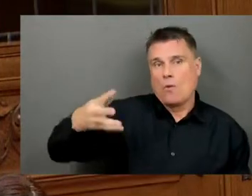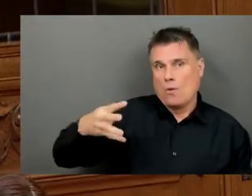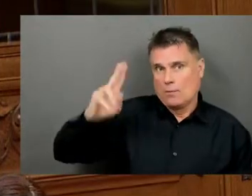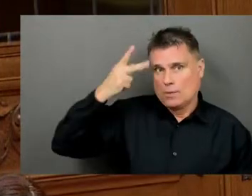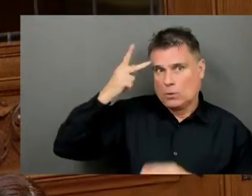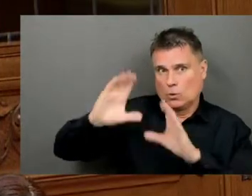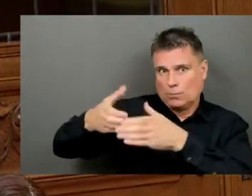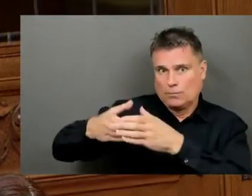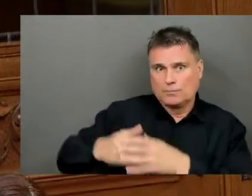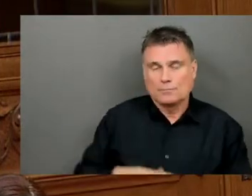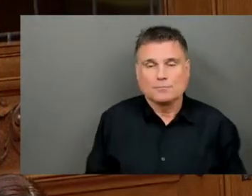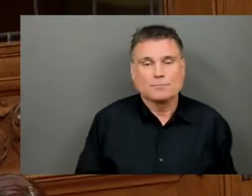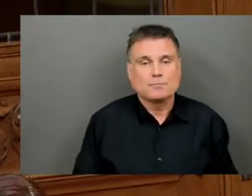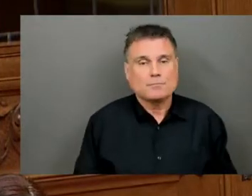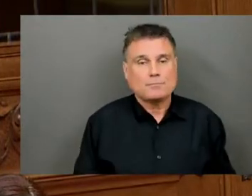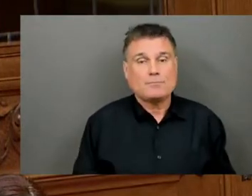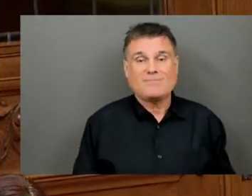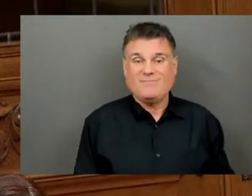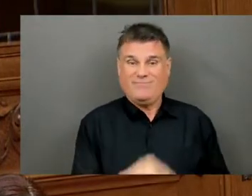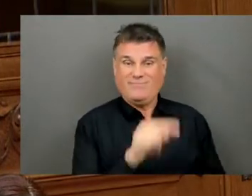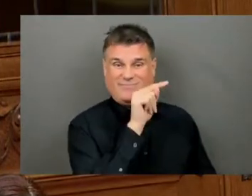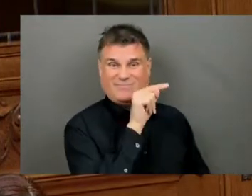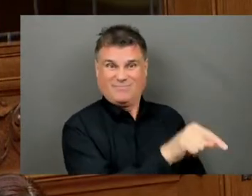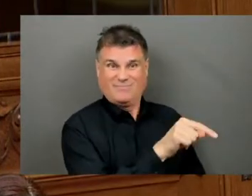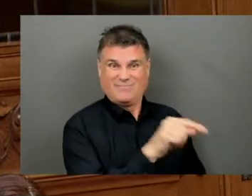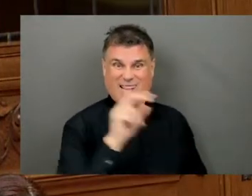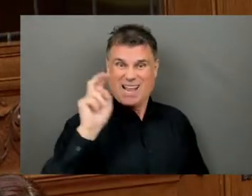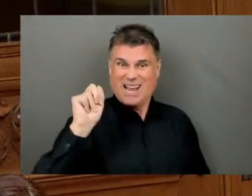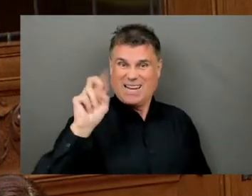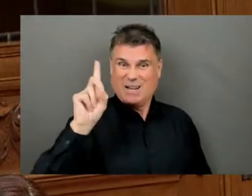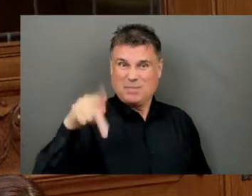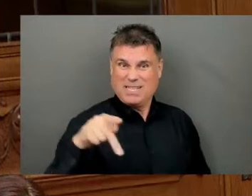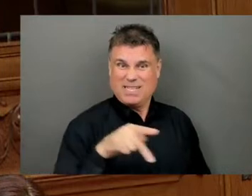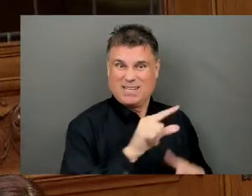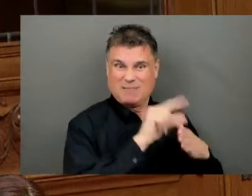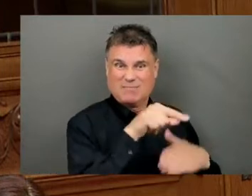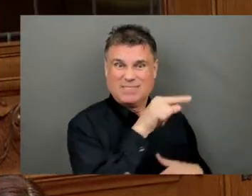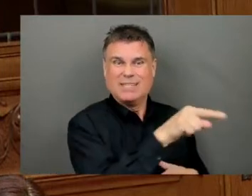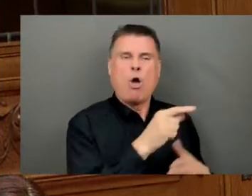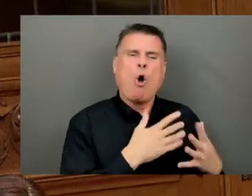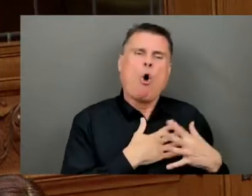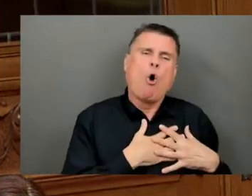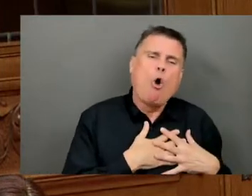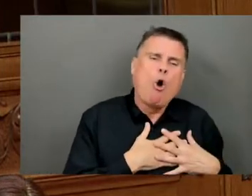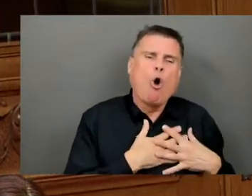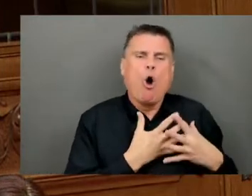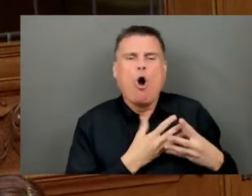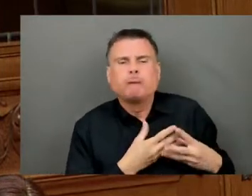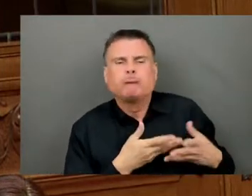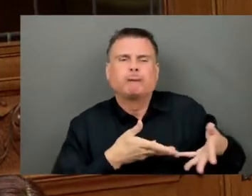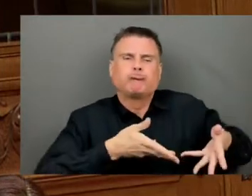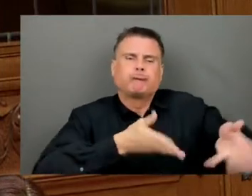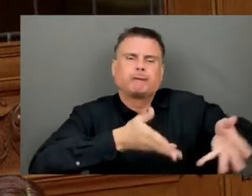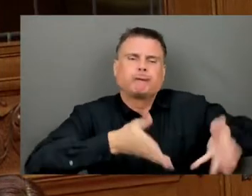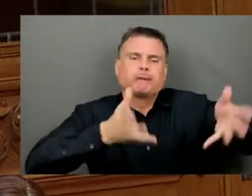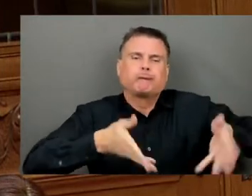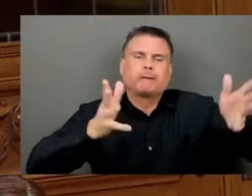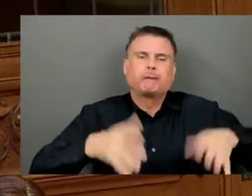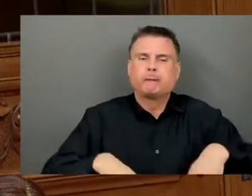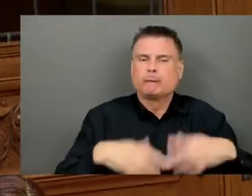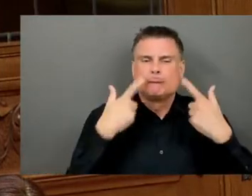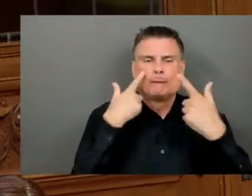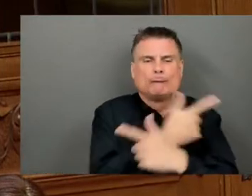this NDP government, open drug dens like Vancouver's notorious downtown East Hastings are popping up in small towns